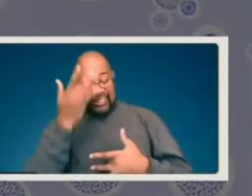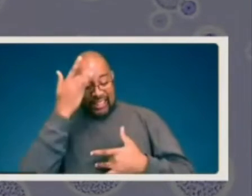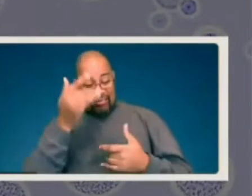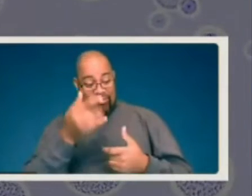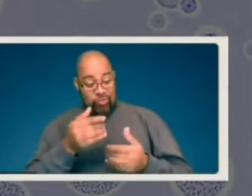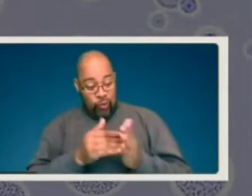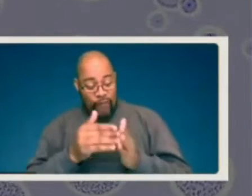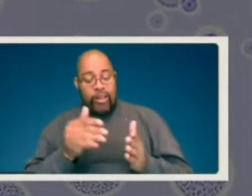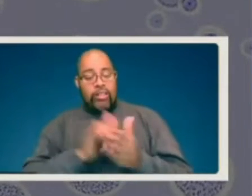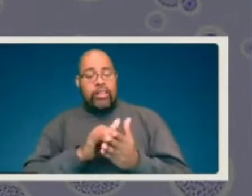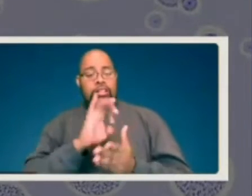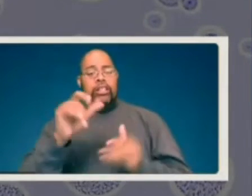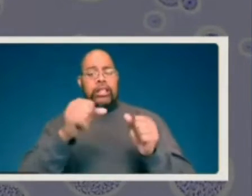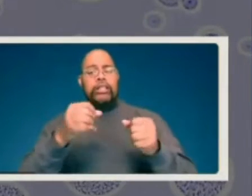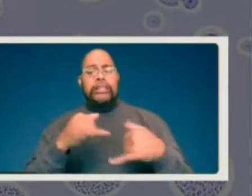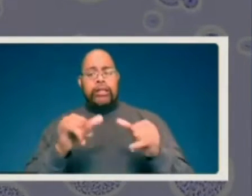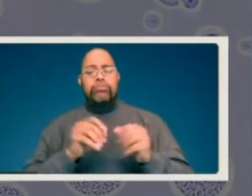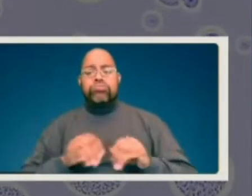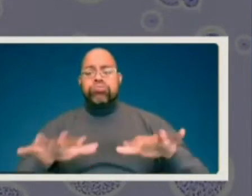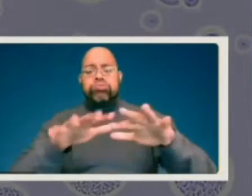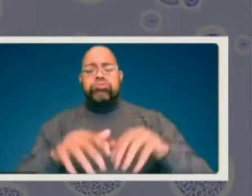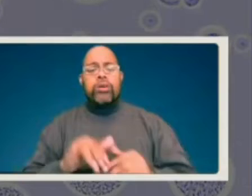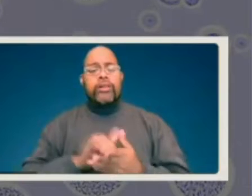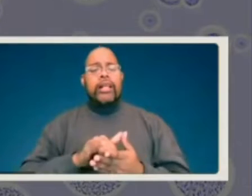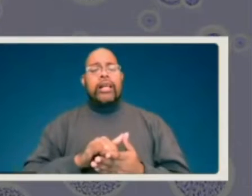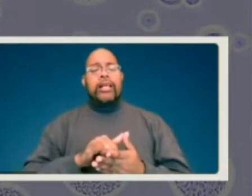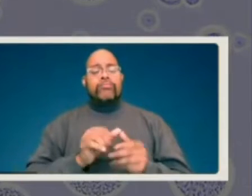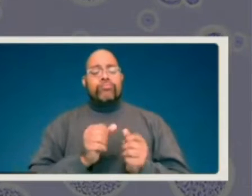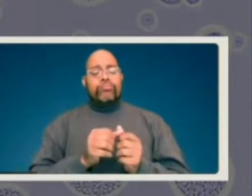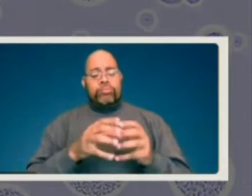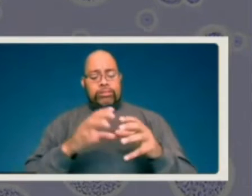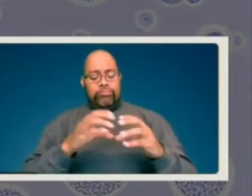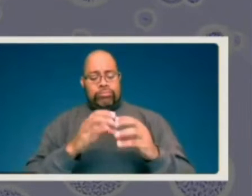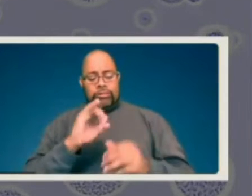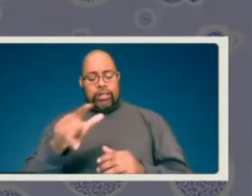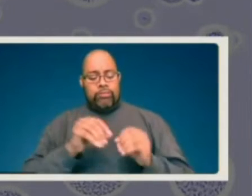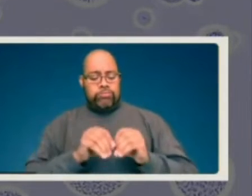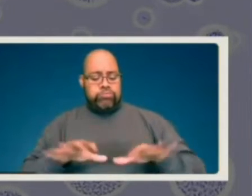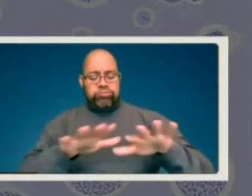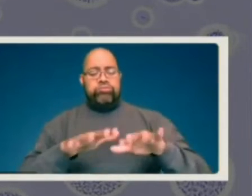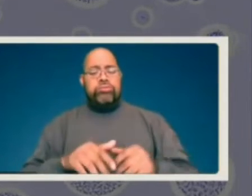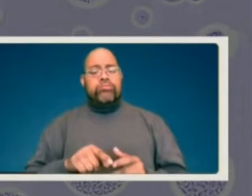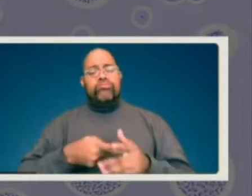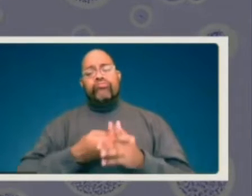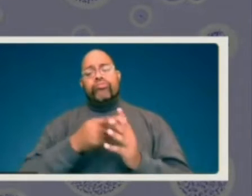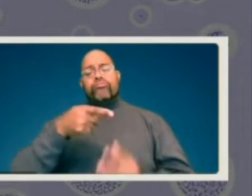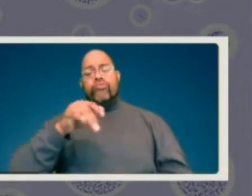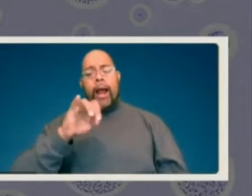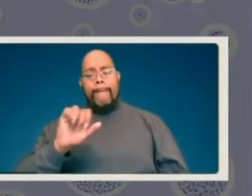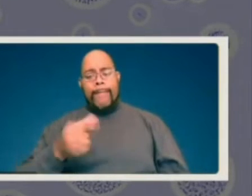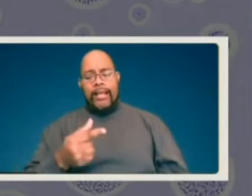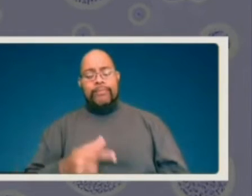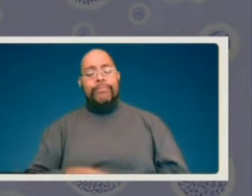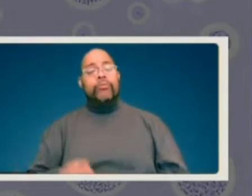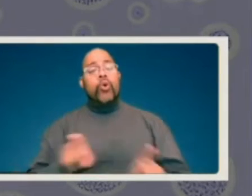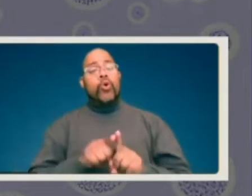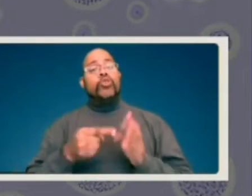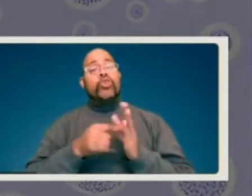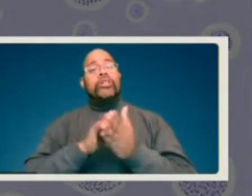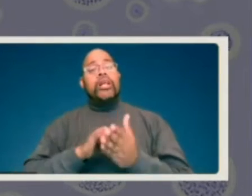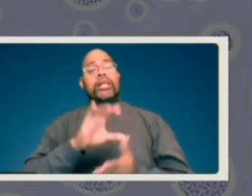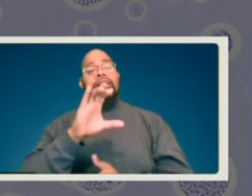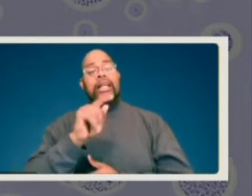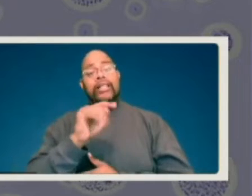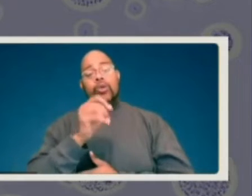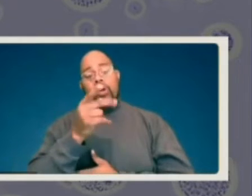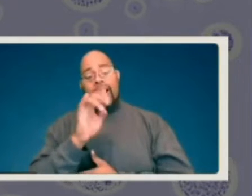proliferate. This concept is known as cytokine priming. Studies have also shown that cytokine priming